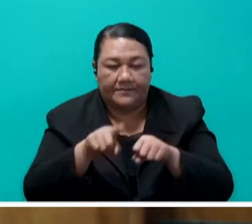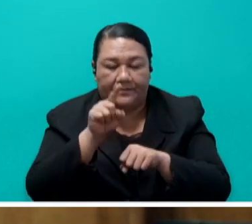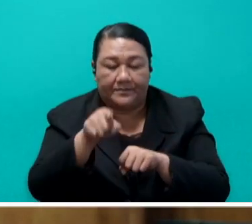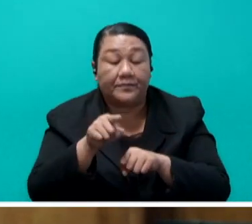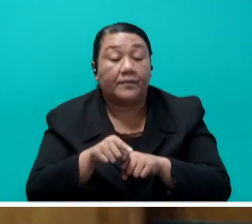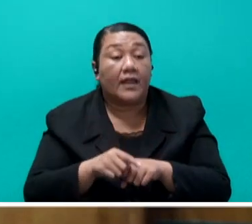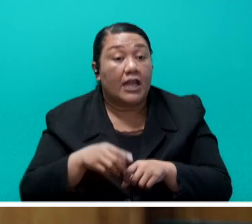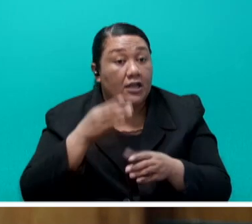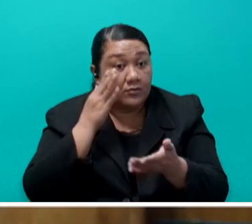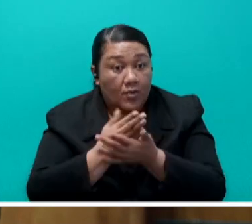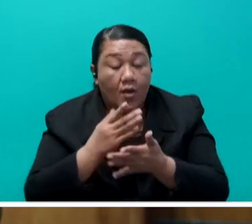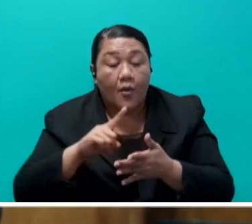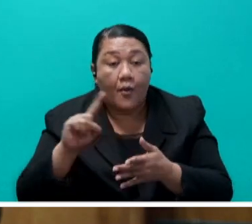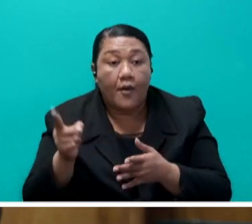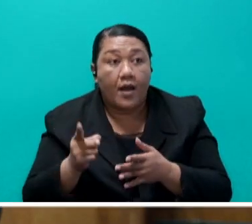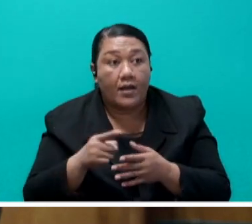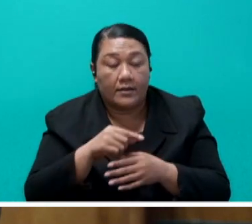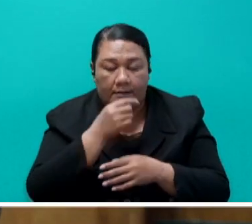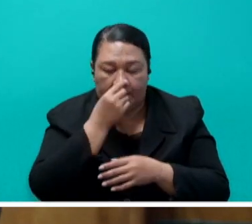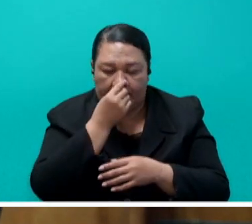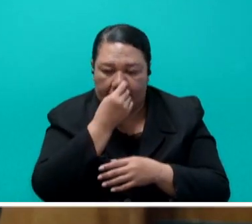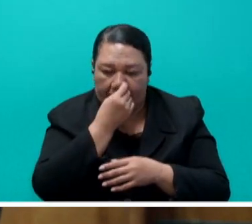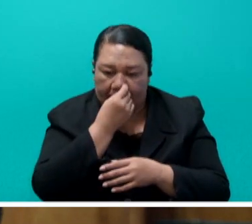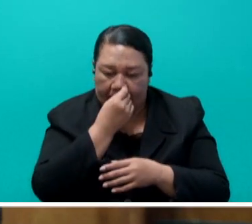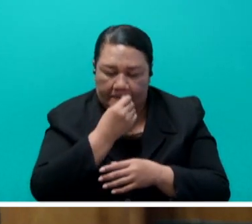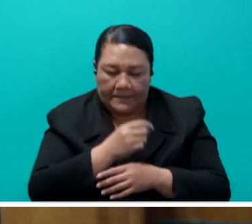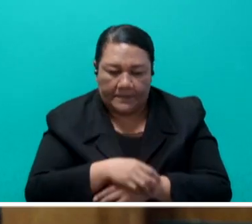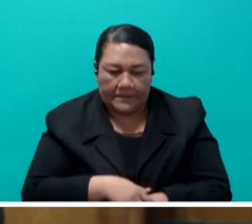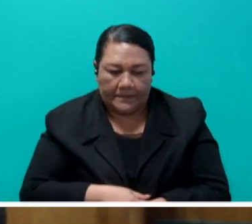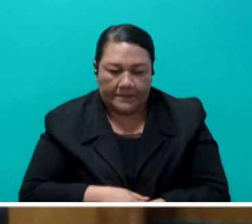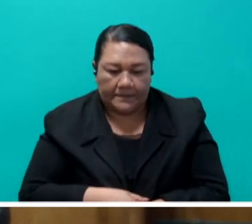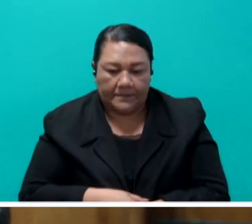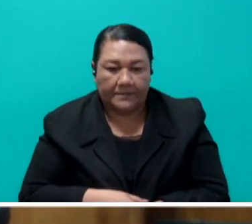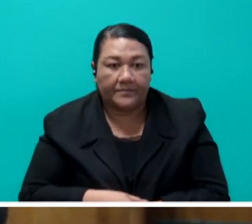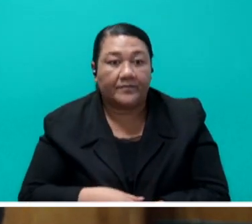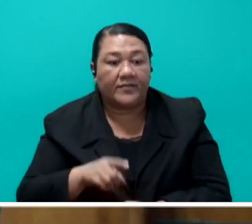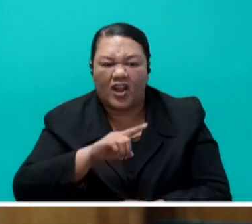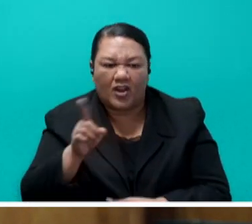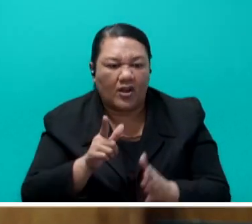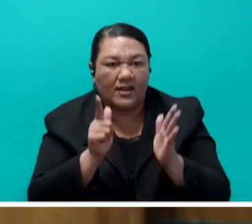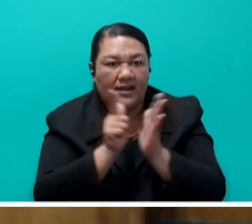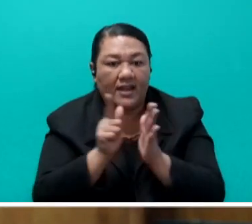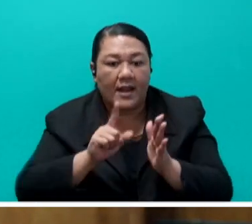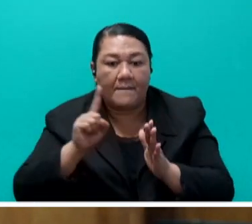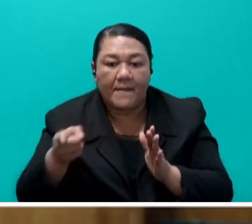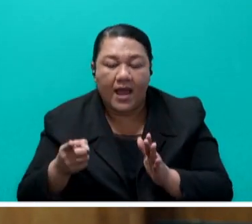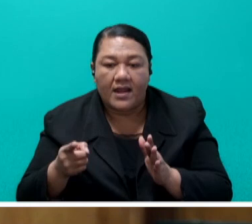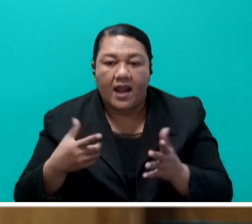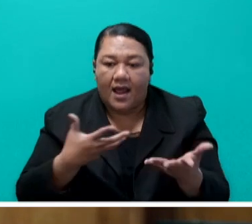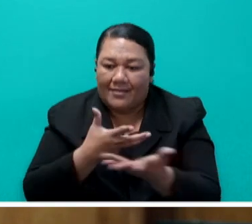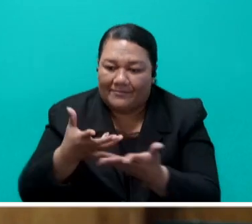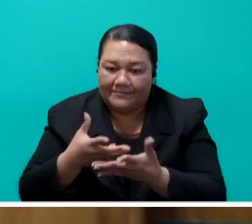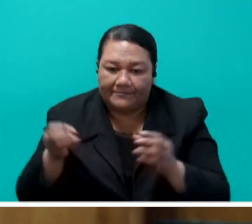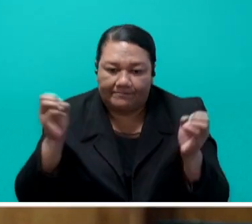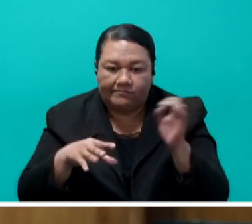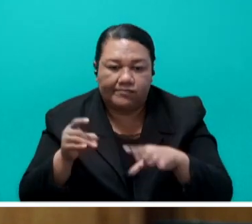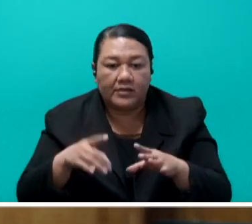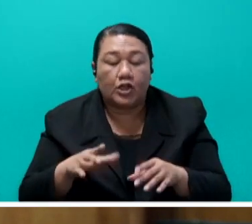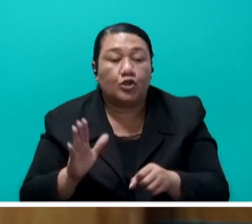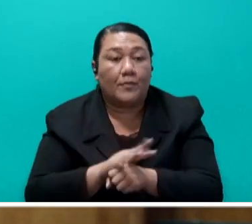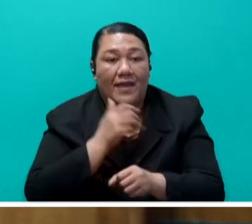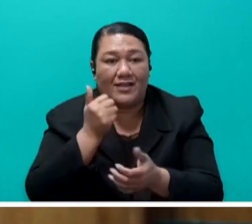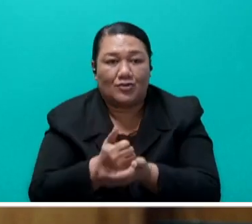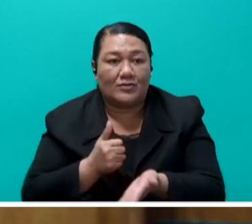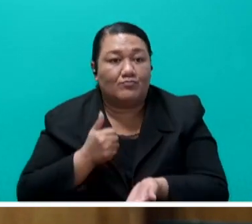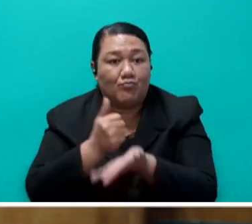is not legal scrutiny, but rather a constructive stocktake aimed at fostering better